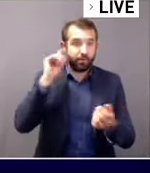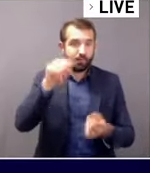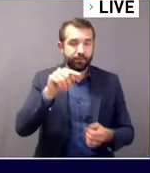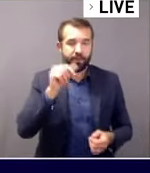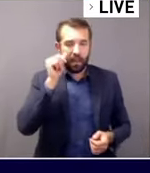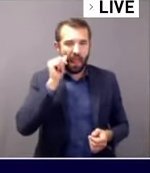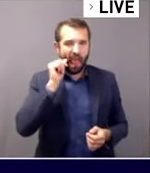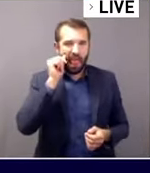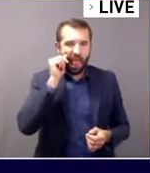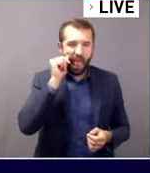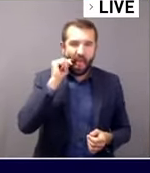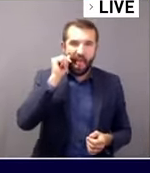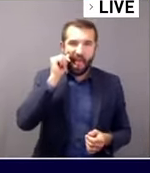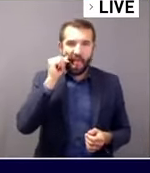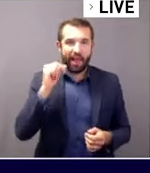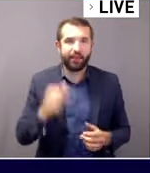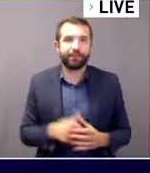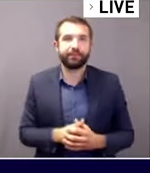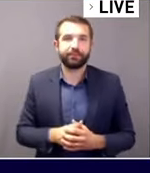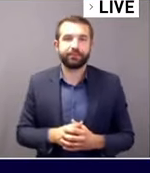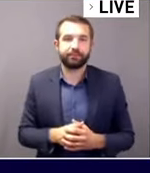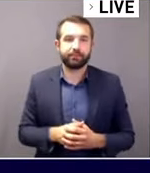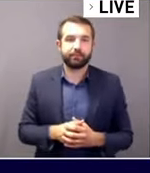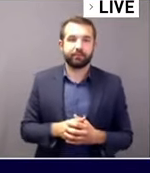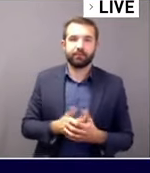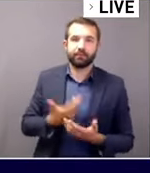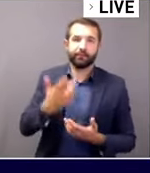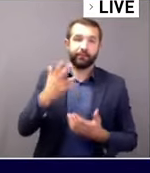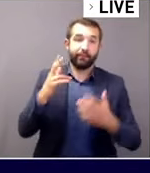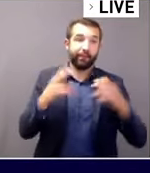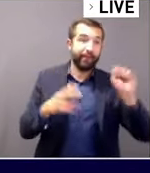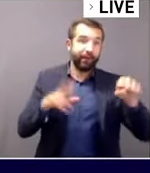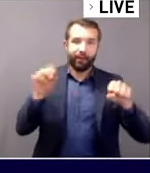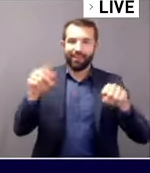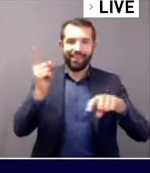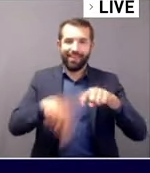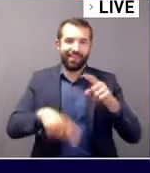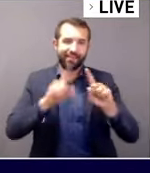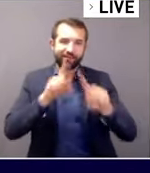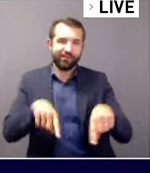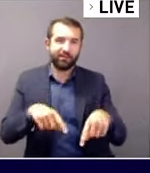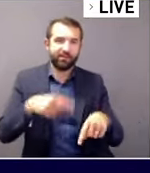I'm not able to confirm that for reasons of patient privacy.